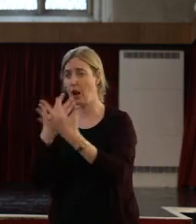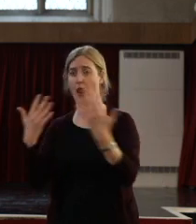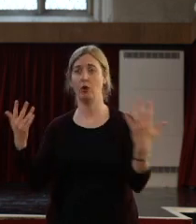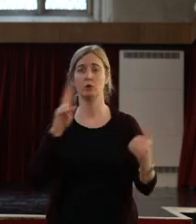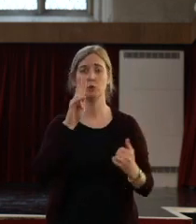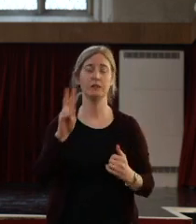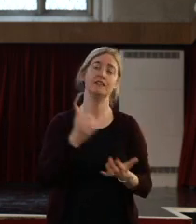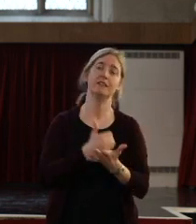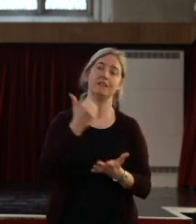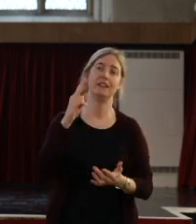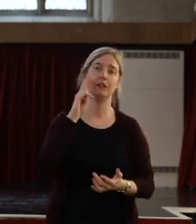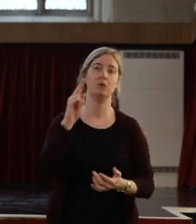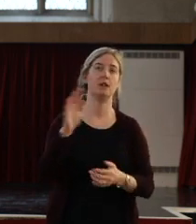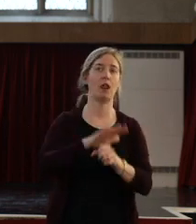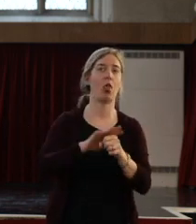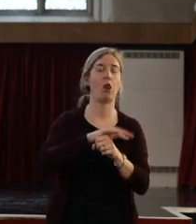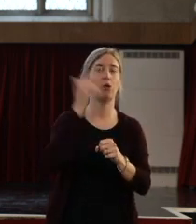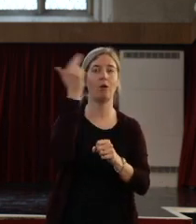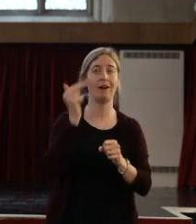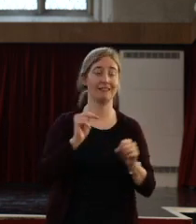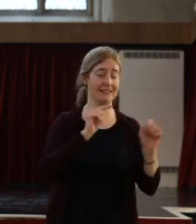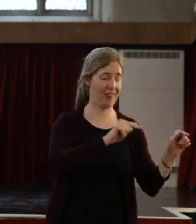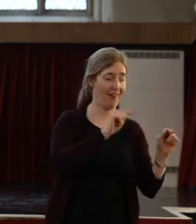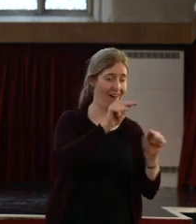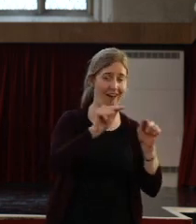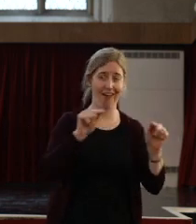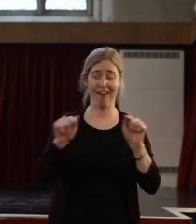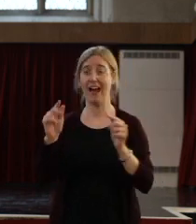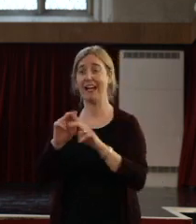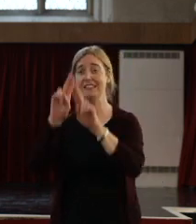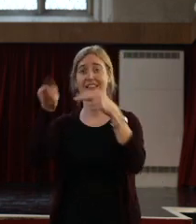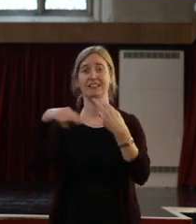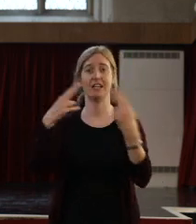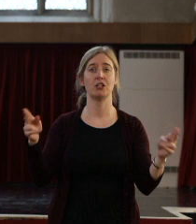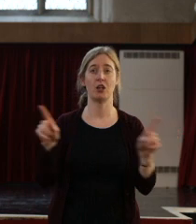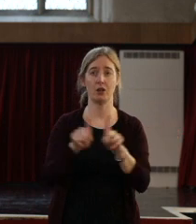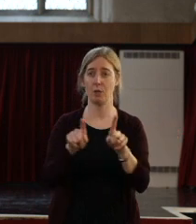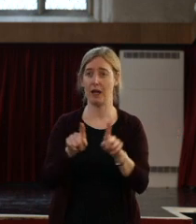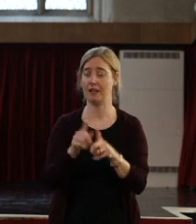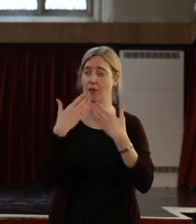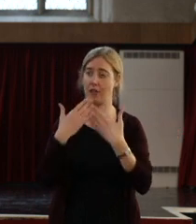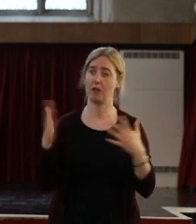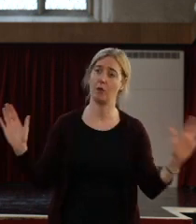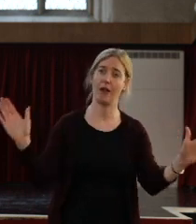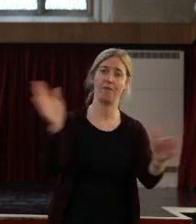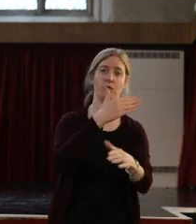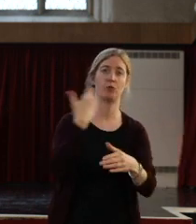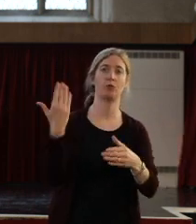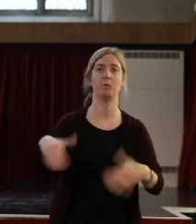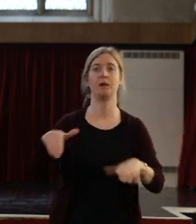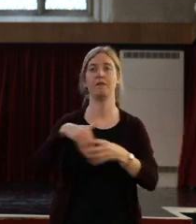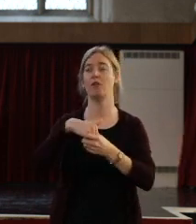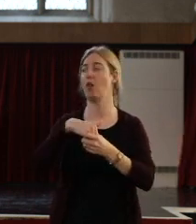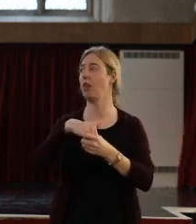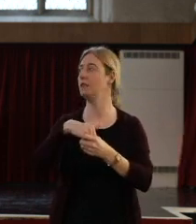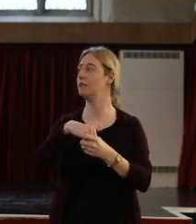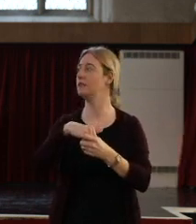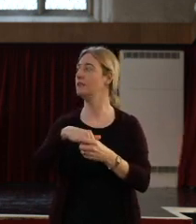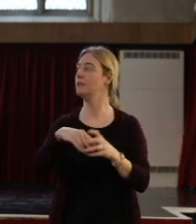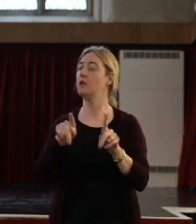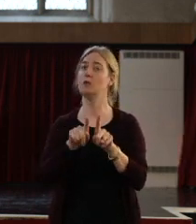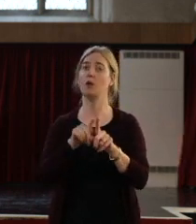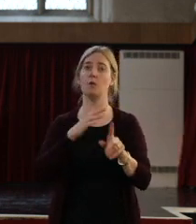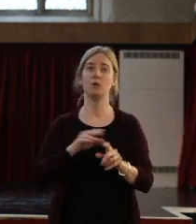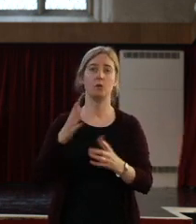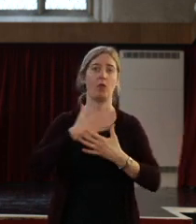local artists presented alongside the international artists. So thank you to all of them. We also wanted to thank the